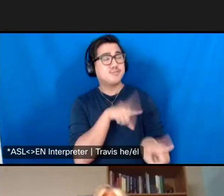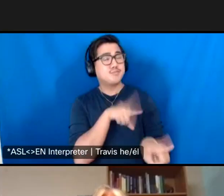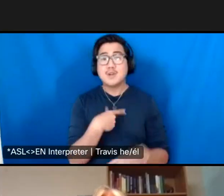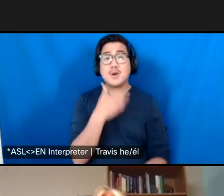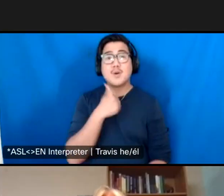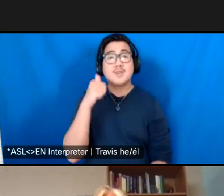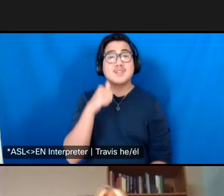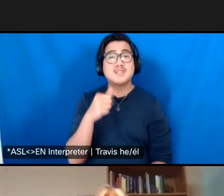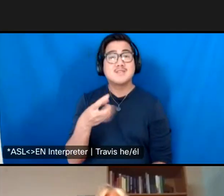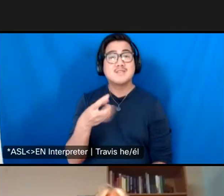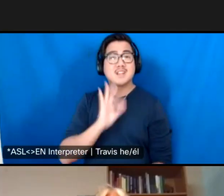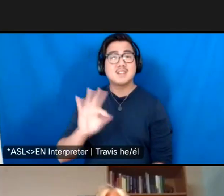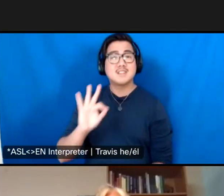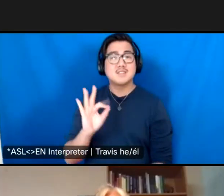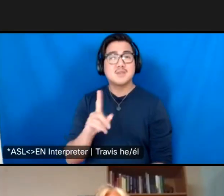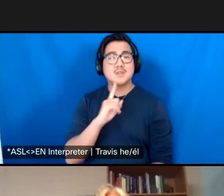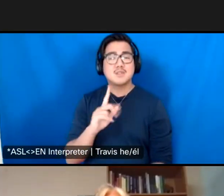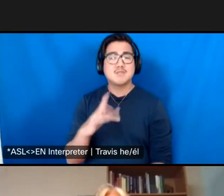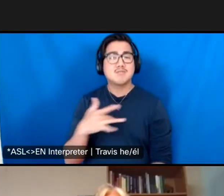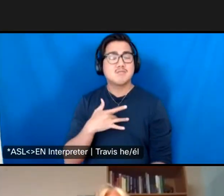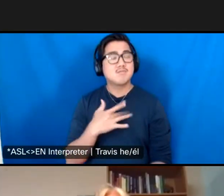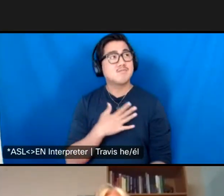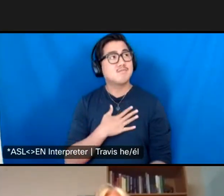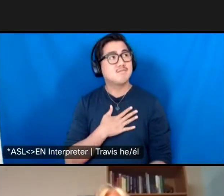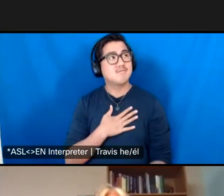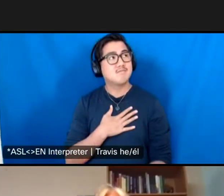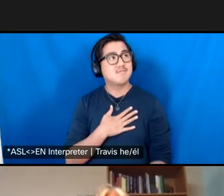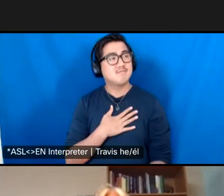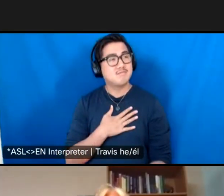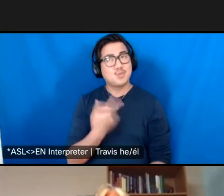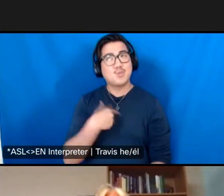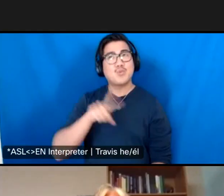older touched her heart and she said, we asked grandma,